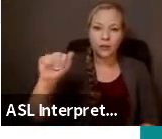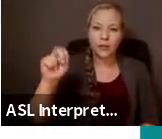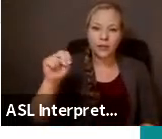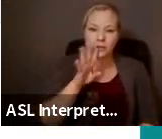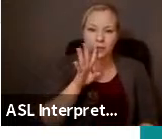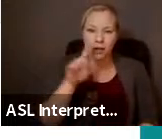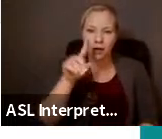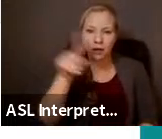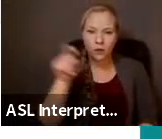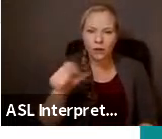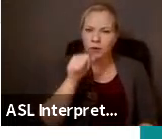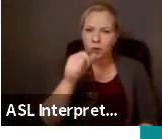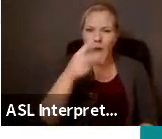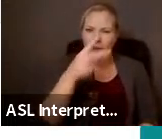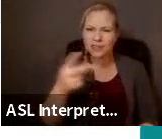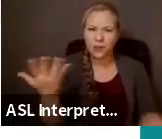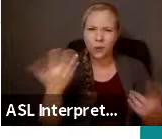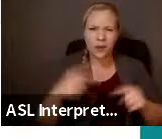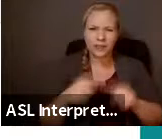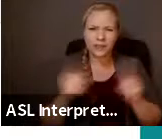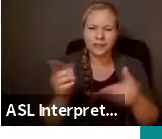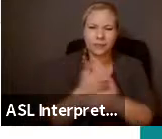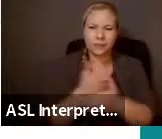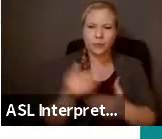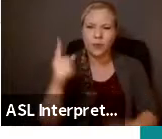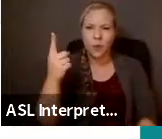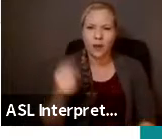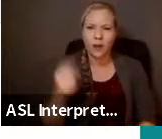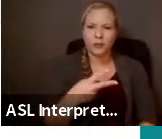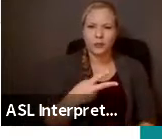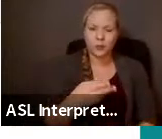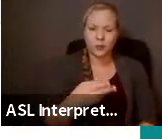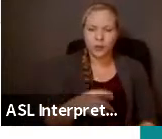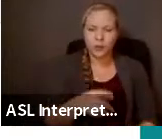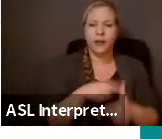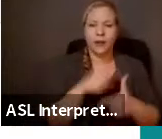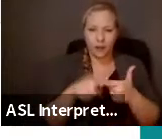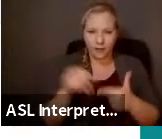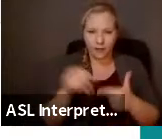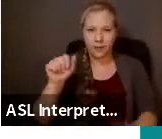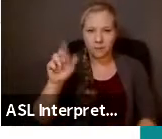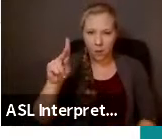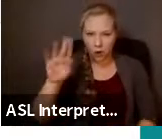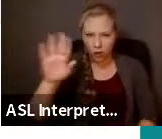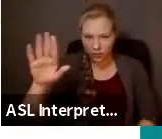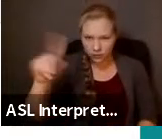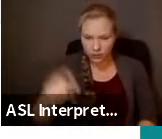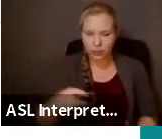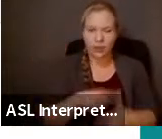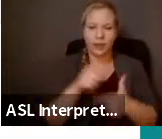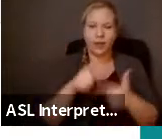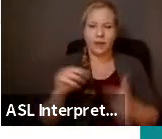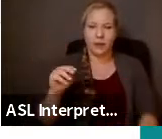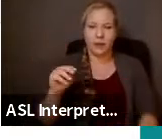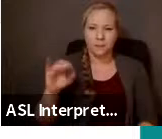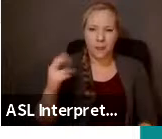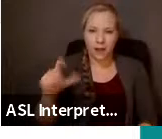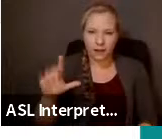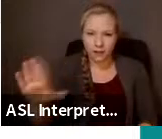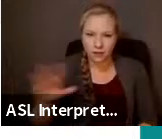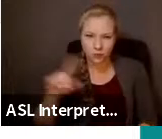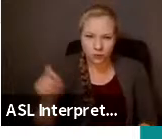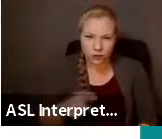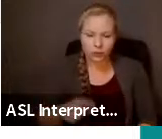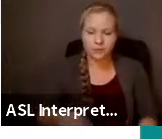seeing the difference between 1 and 2, and then Mark, and then Michael. Yeah. Okay, yeah, we'll get to the differences here